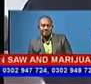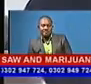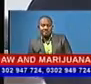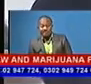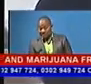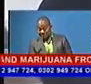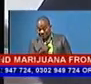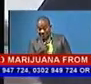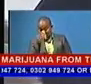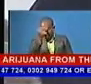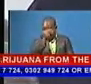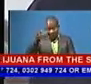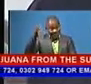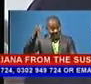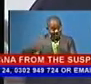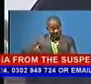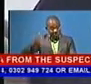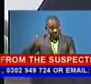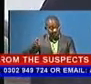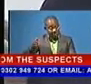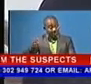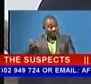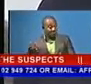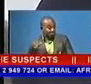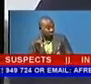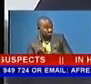you told the court that